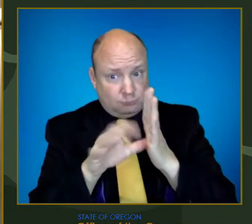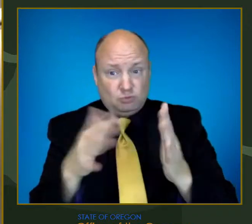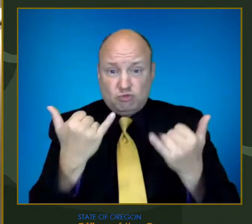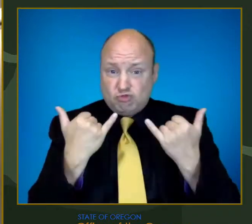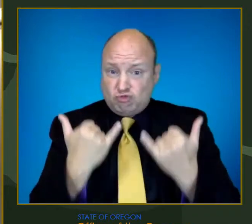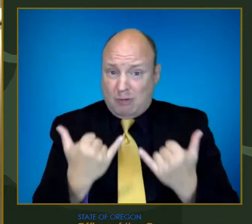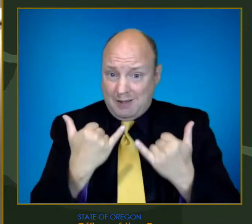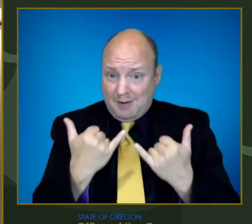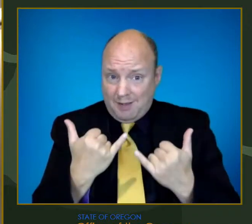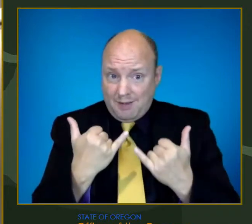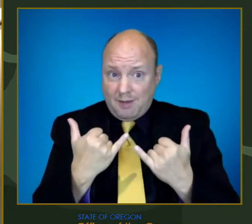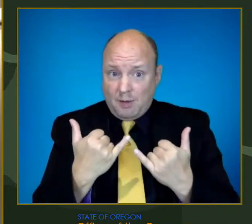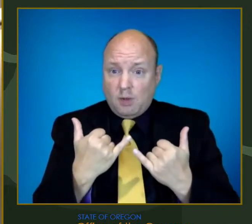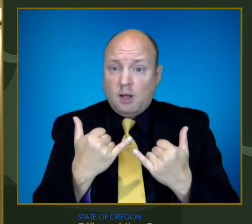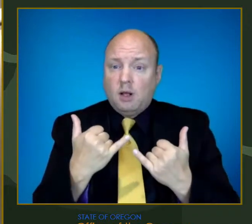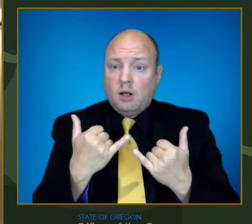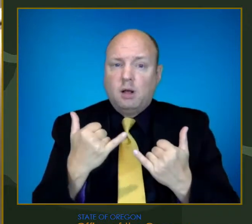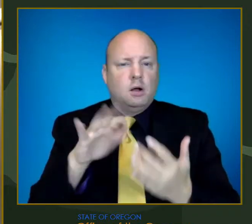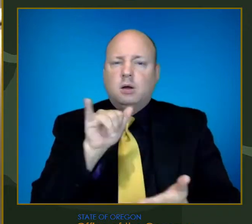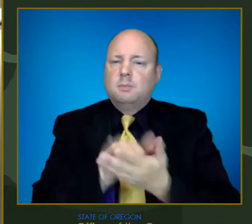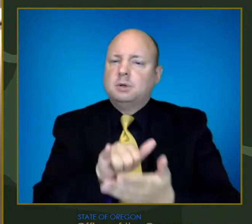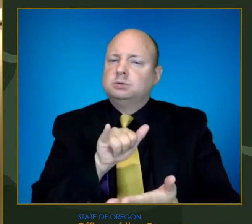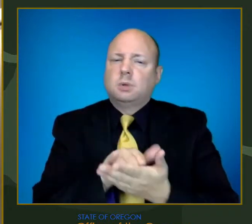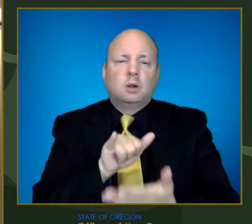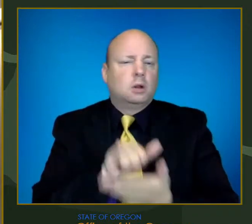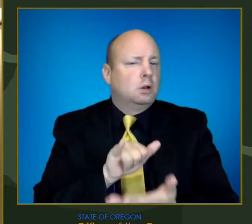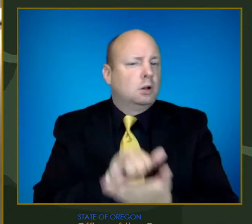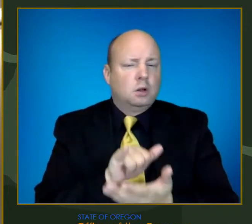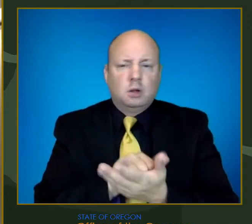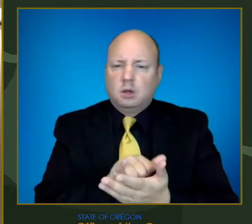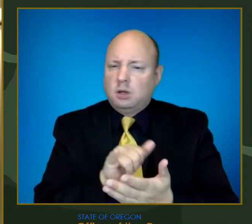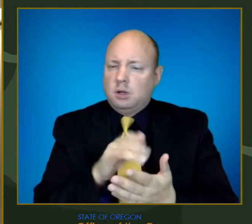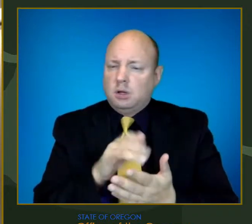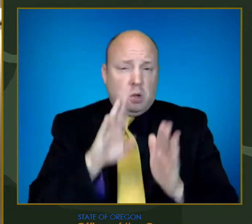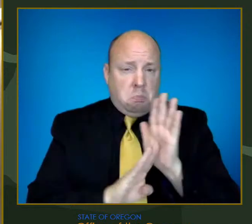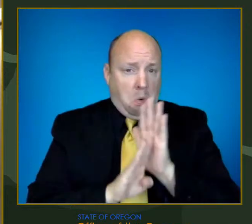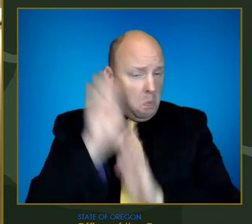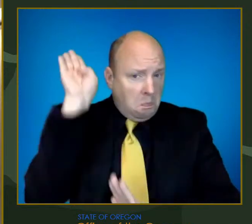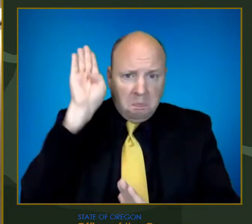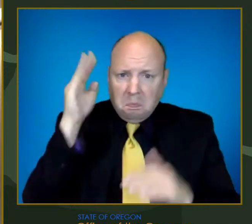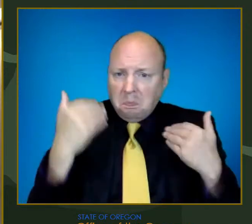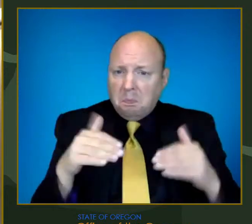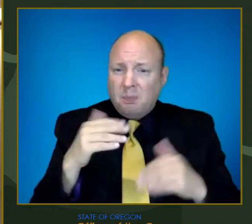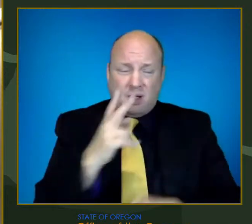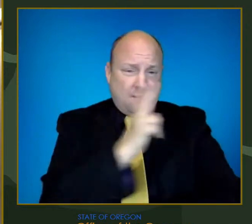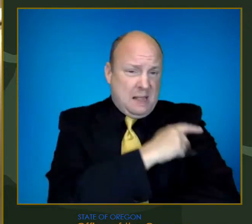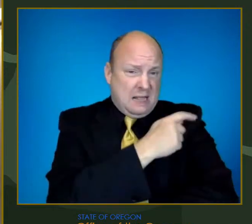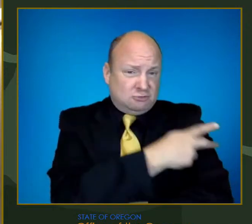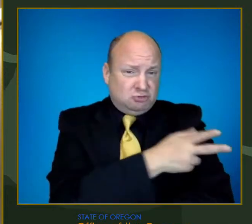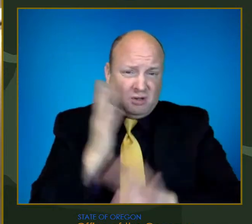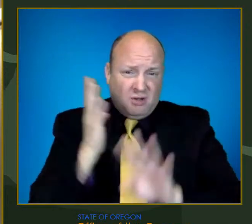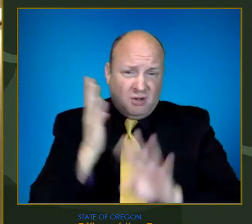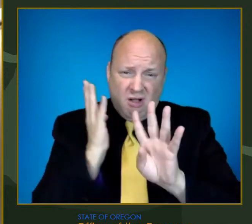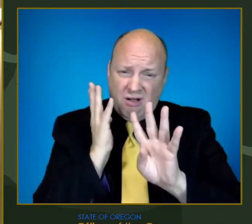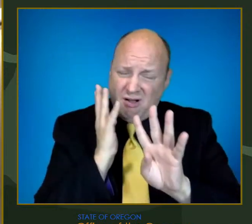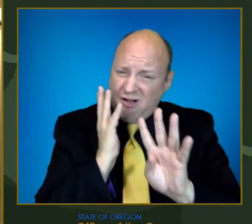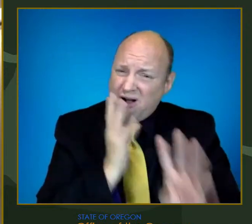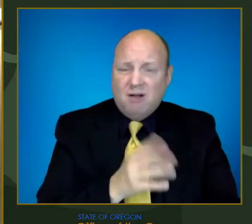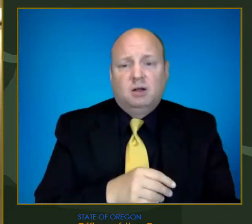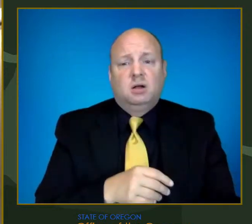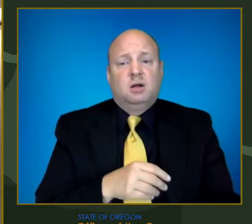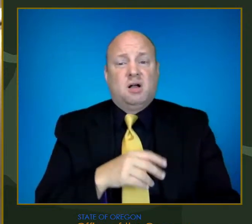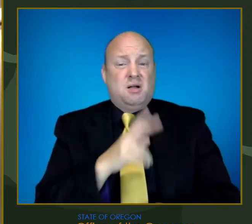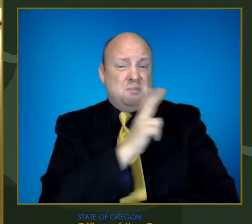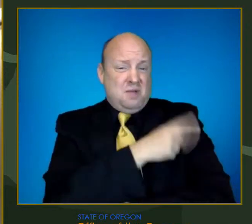unimaginable. We are seeing an incredible surge of patients in our communities, as well as patients that are requiring